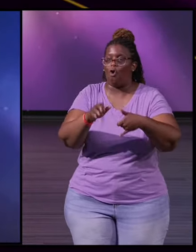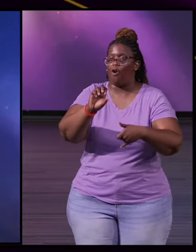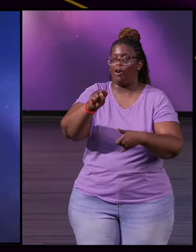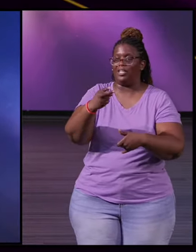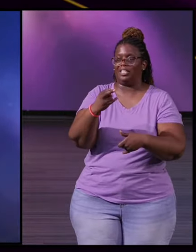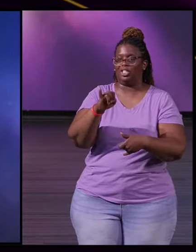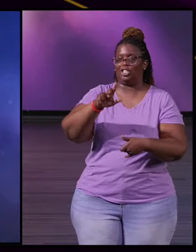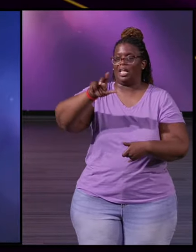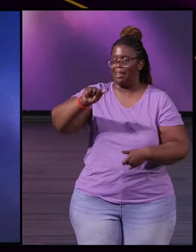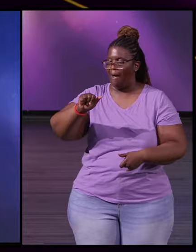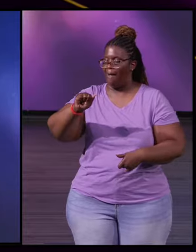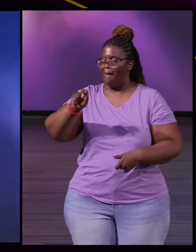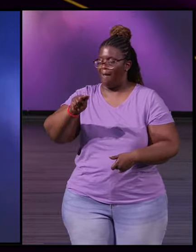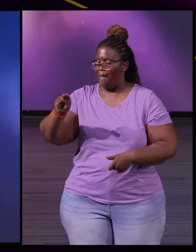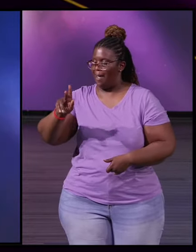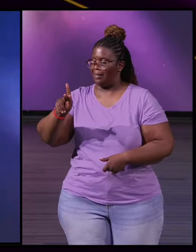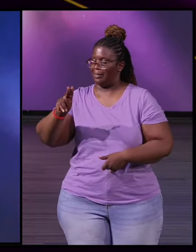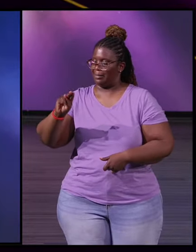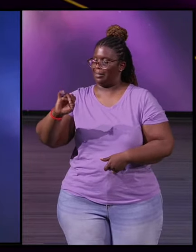Knight.